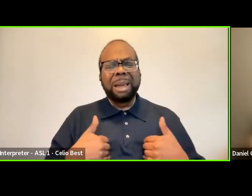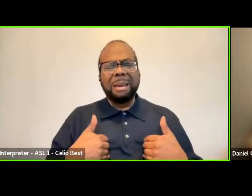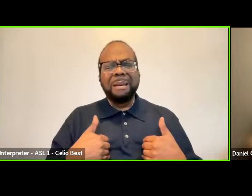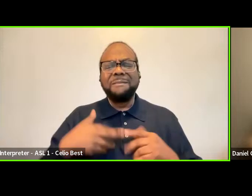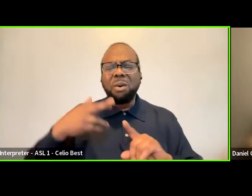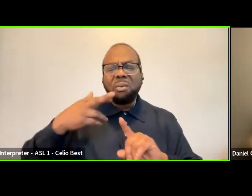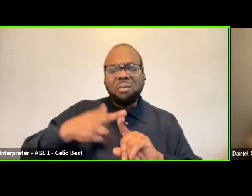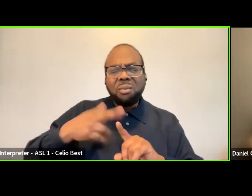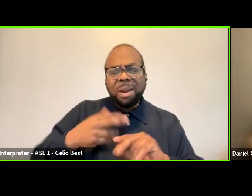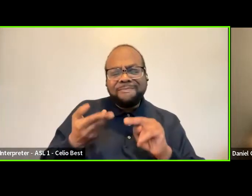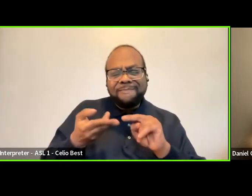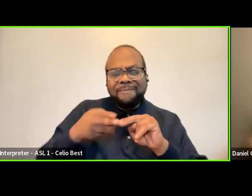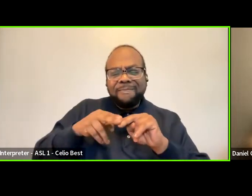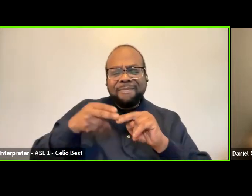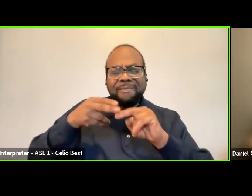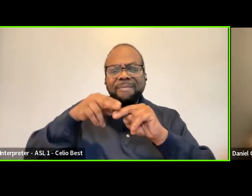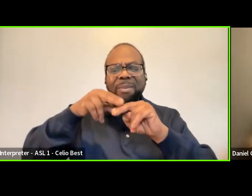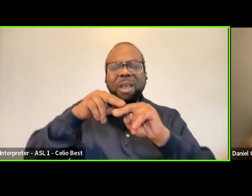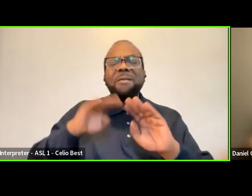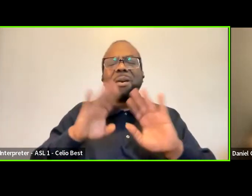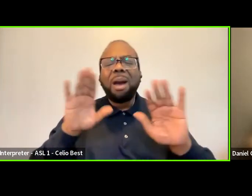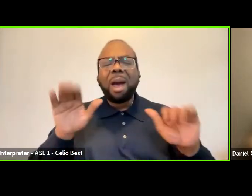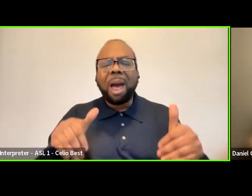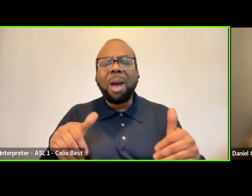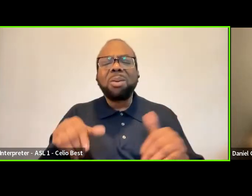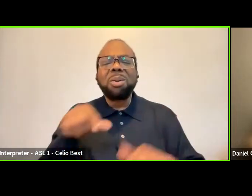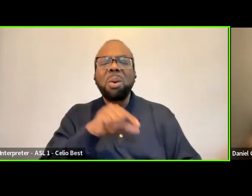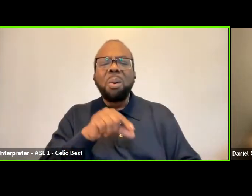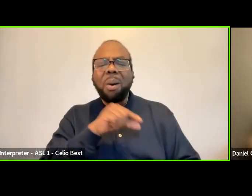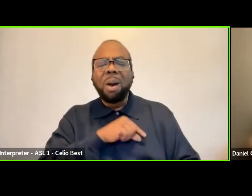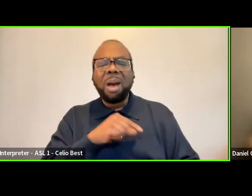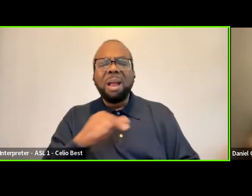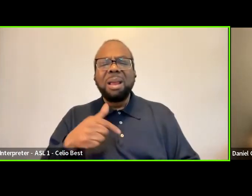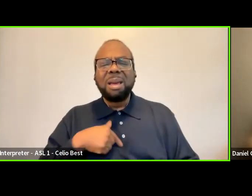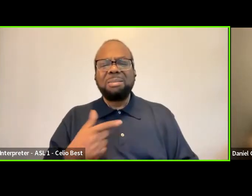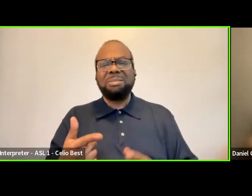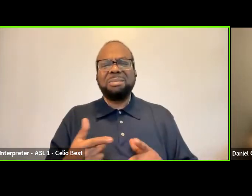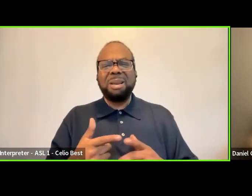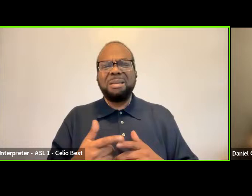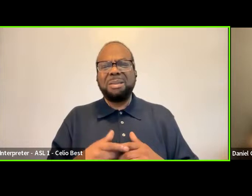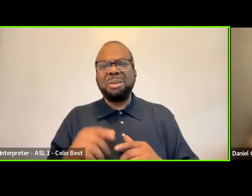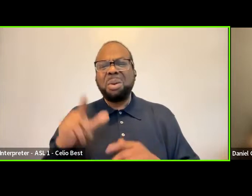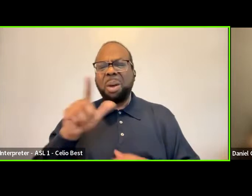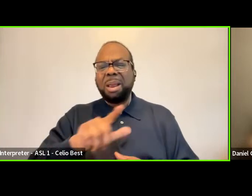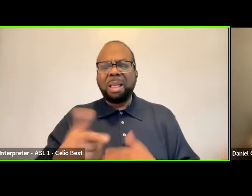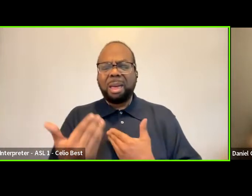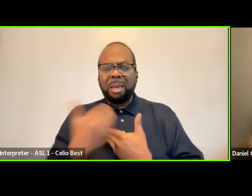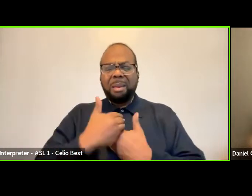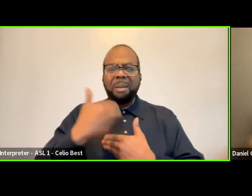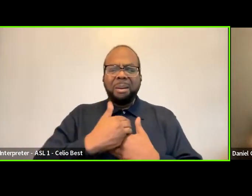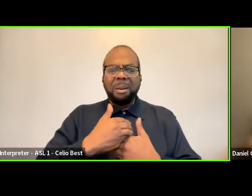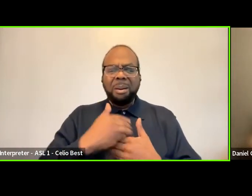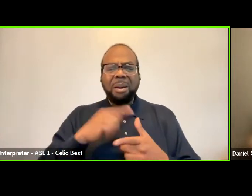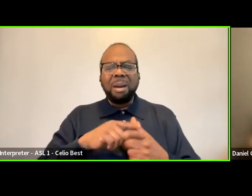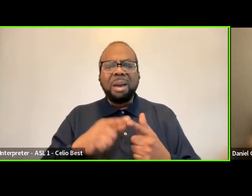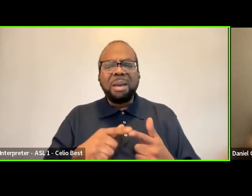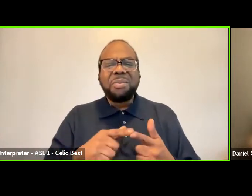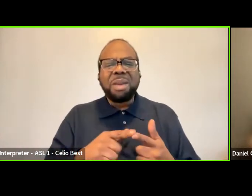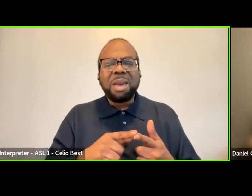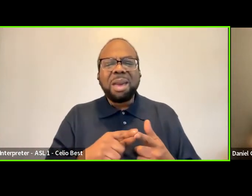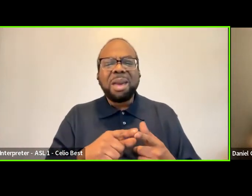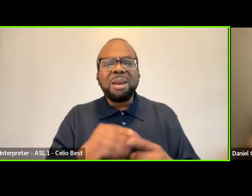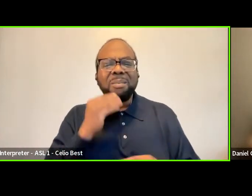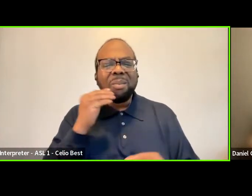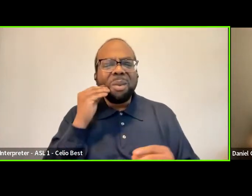increases, poor housing quality, harassment, and even homelessness. We don't need to live